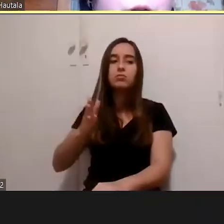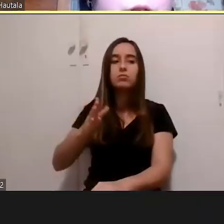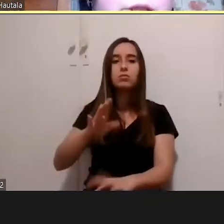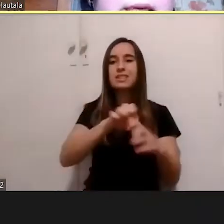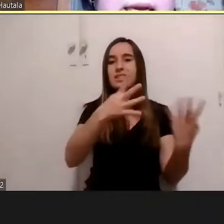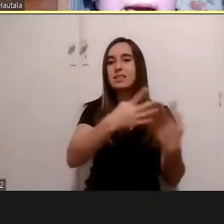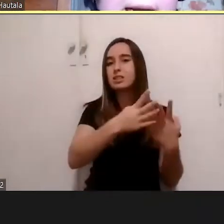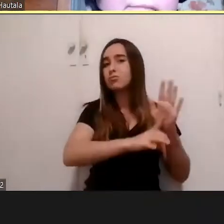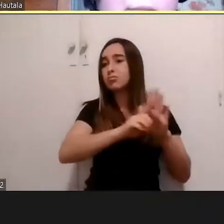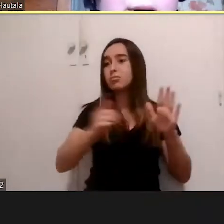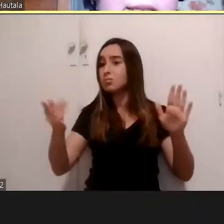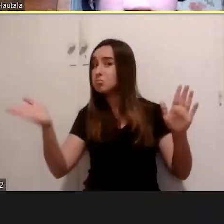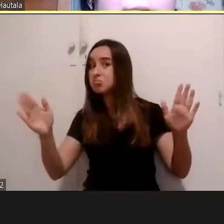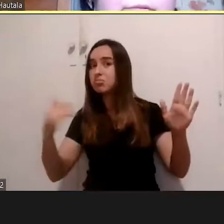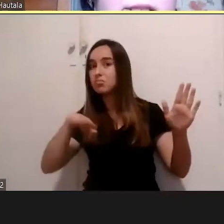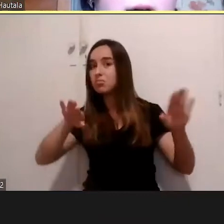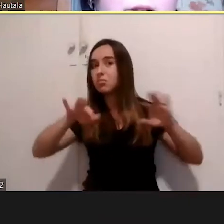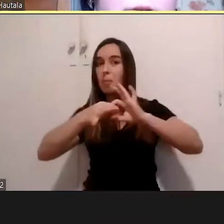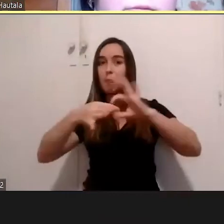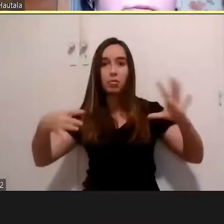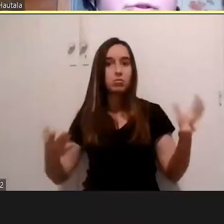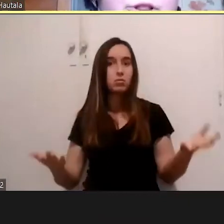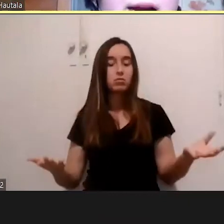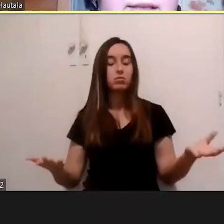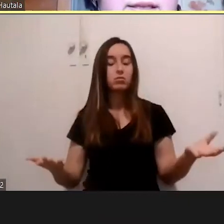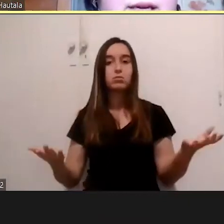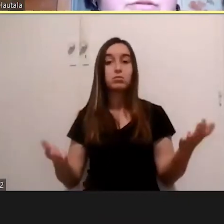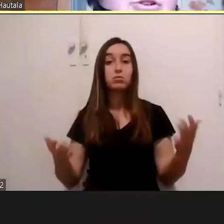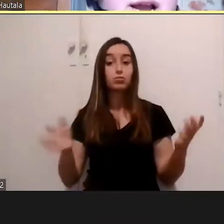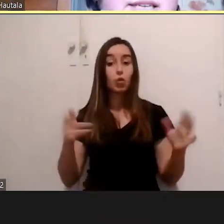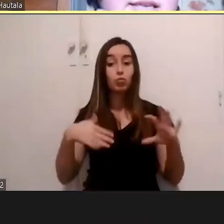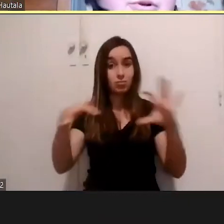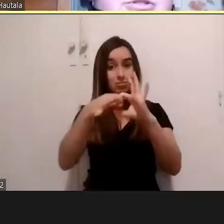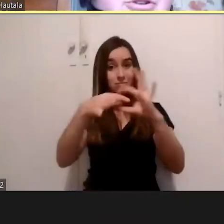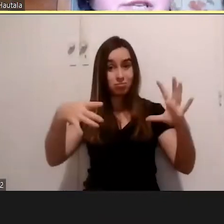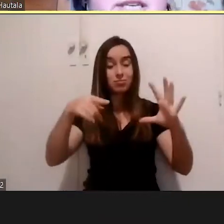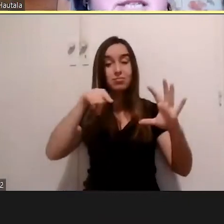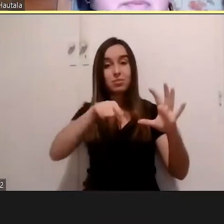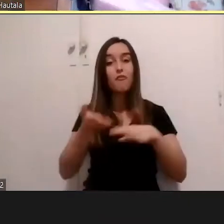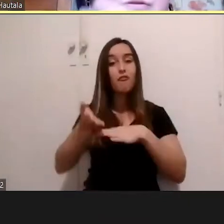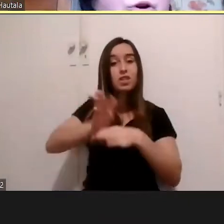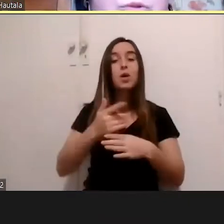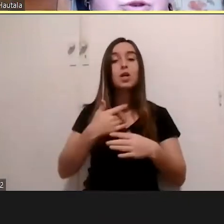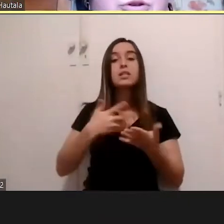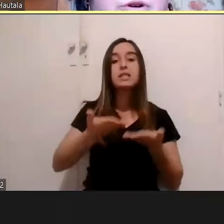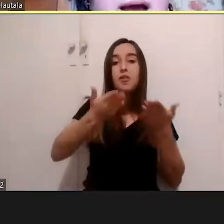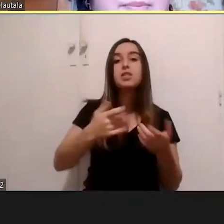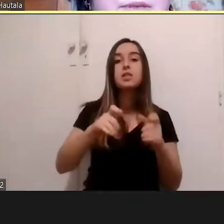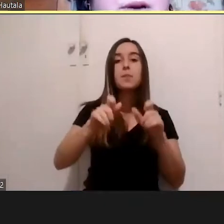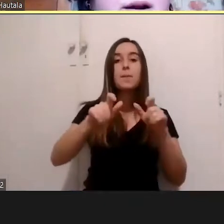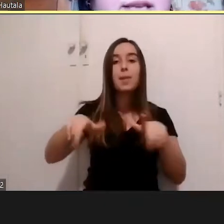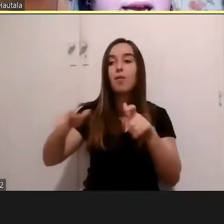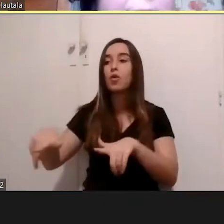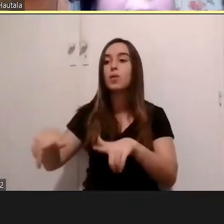world. And as a result for that, for example, services, platforms, or apps are